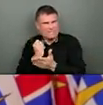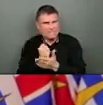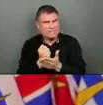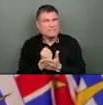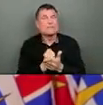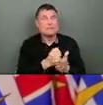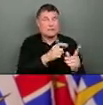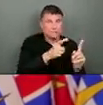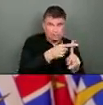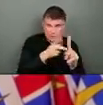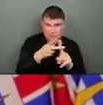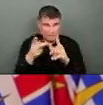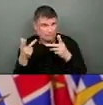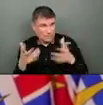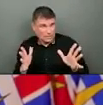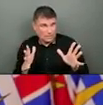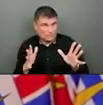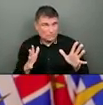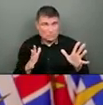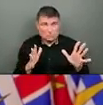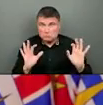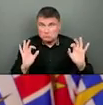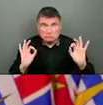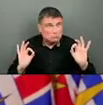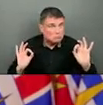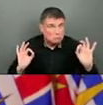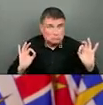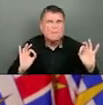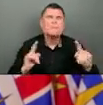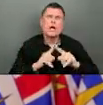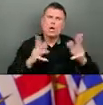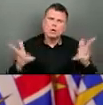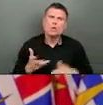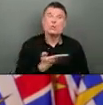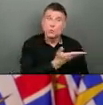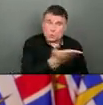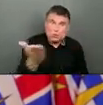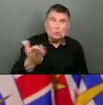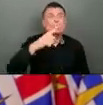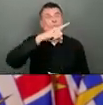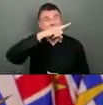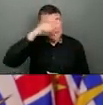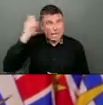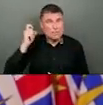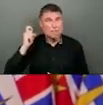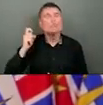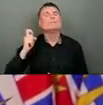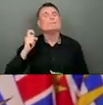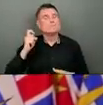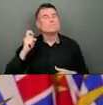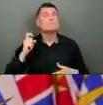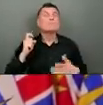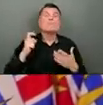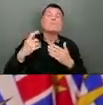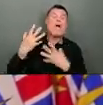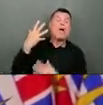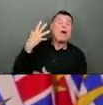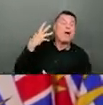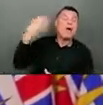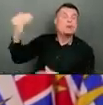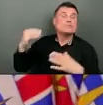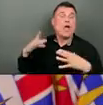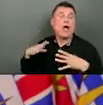off right. Ensure your children are vaccinated when they're eligible before you take your summer holidays. And if you're going